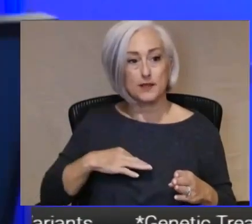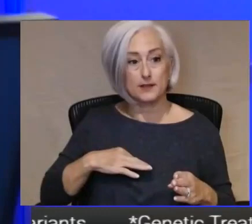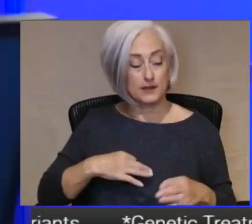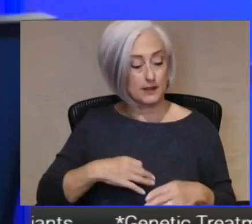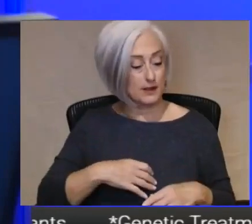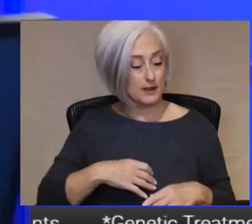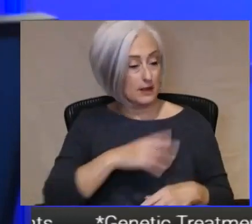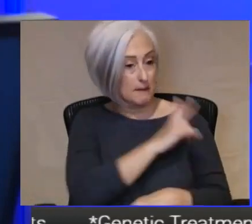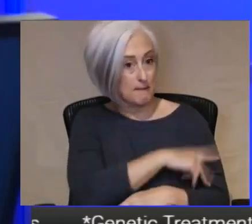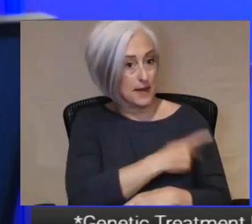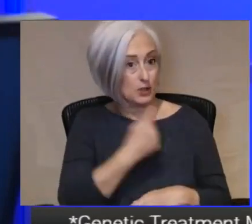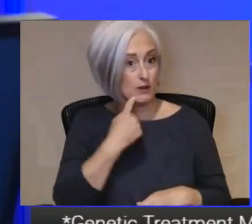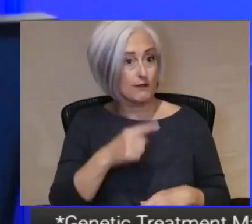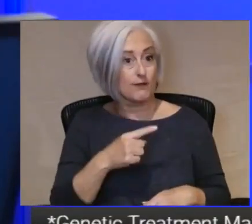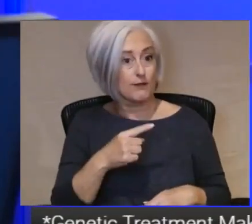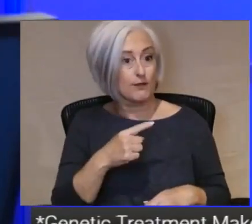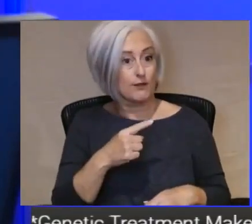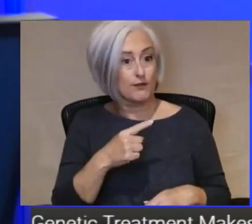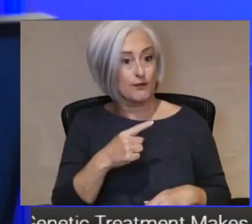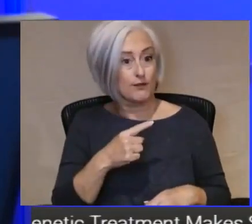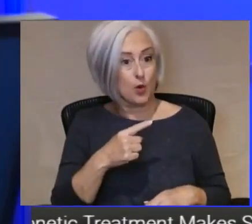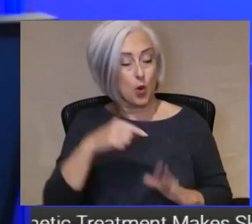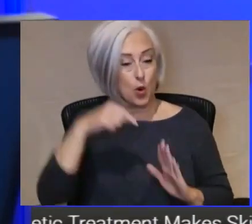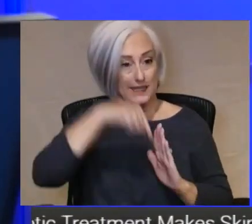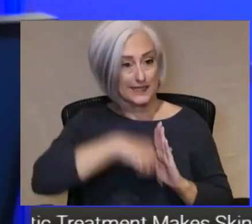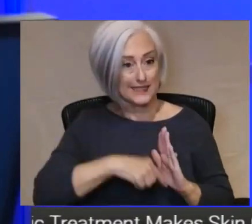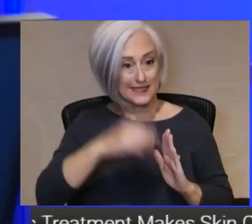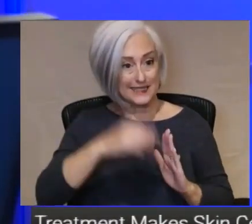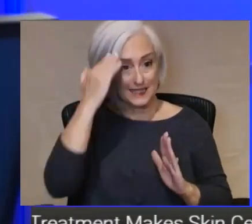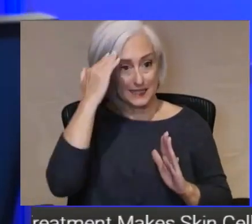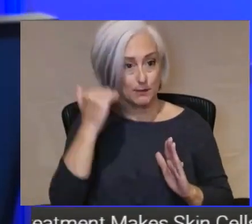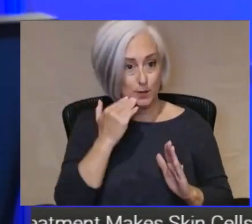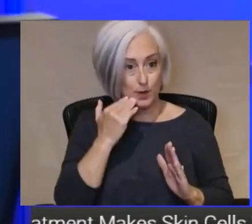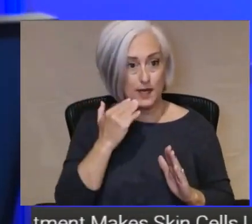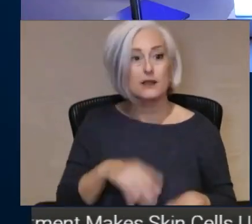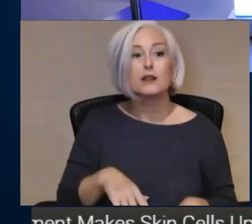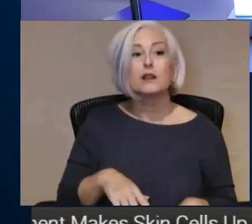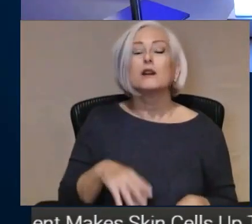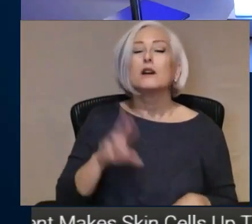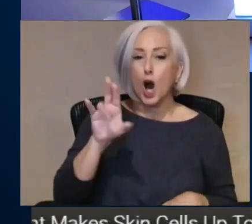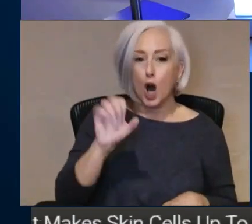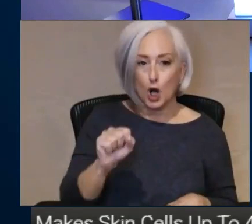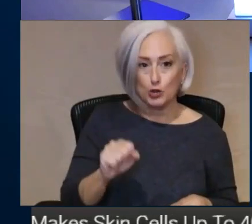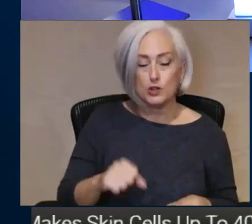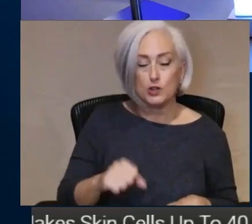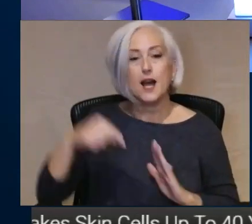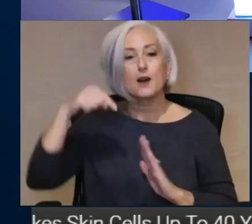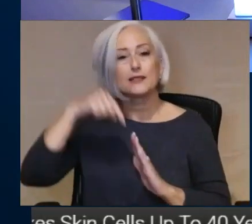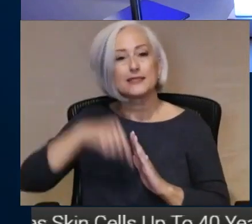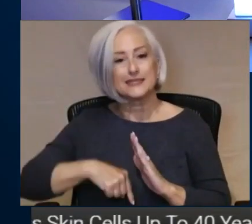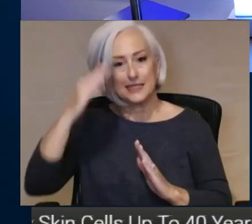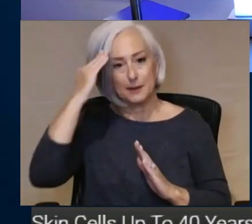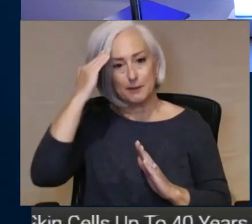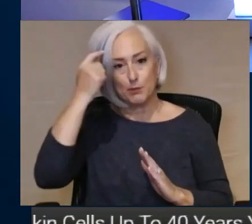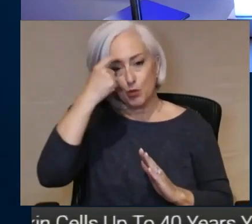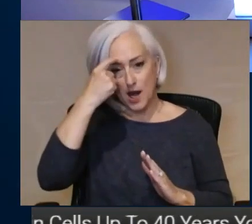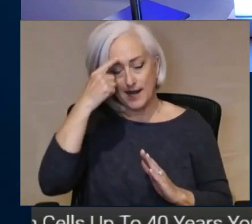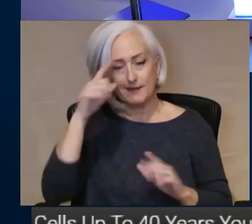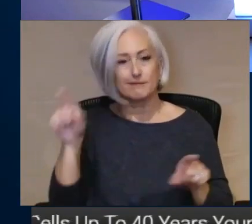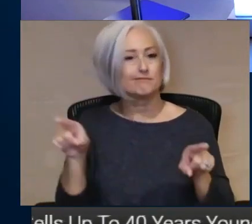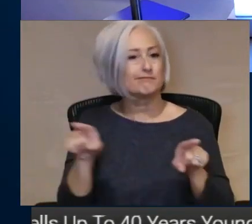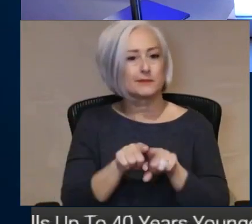is a candidate for focused ultrasound would also be a candidate for deep brain. Okay. Okay. Linda, who is watching on YouTube, wants